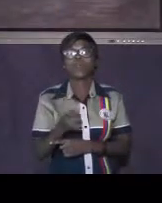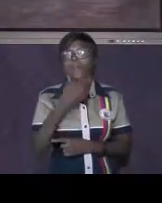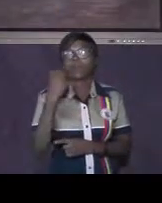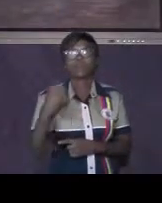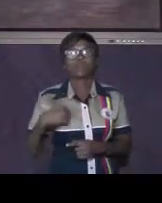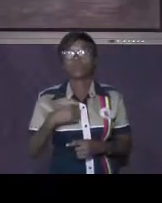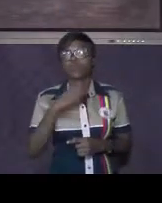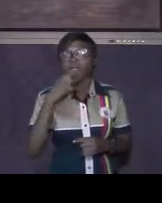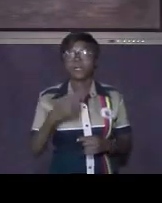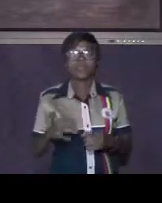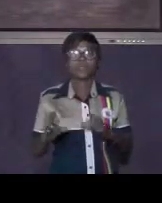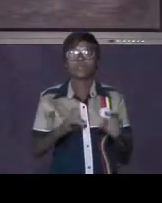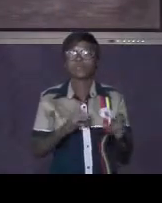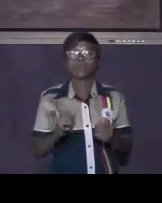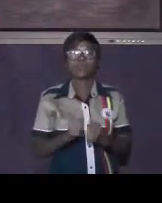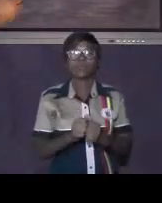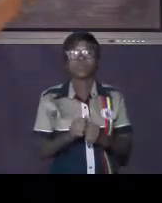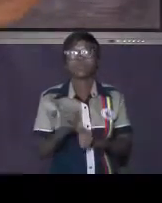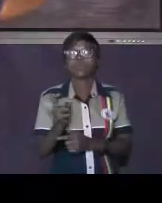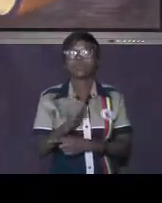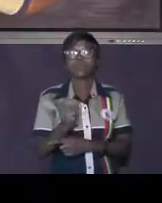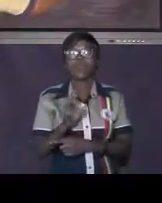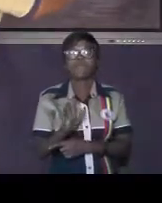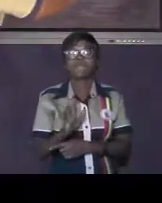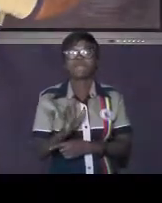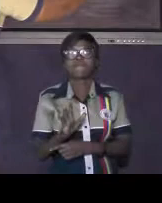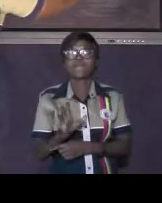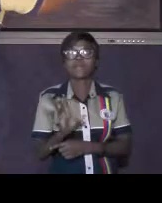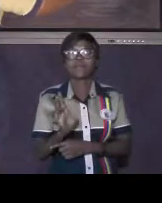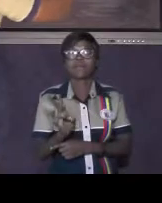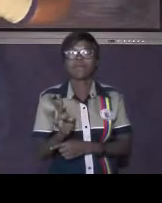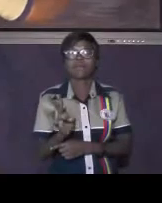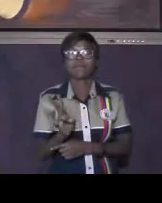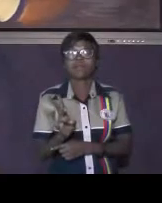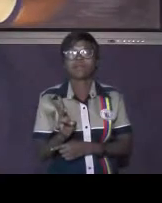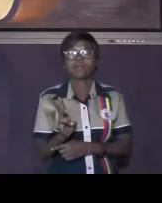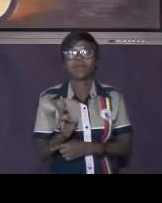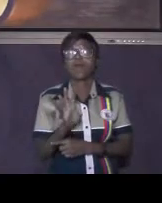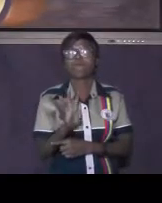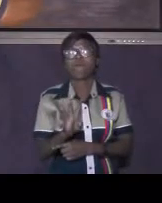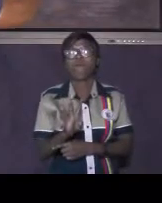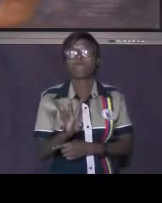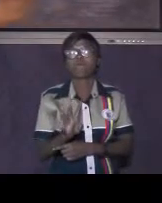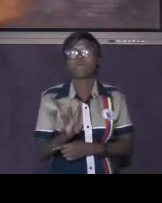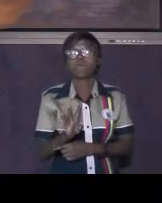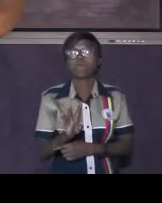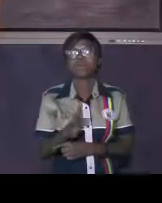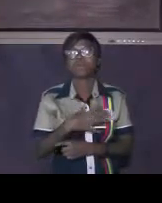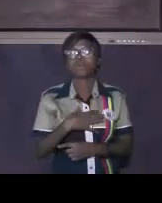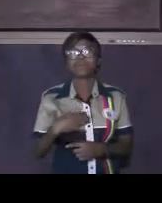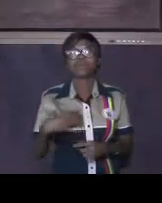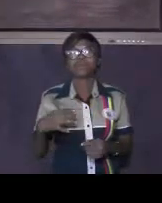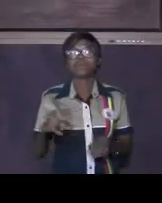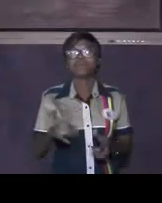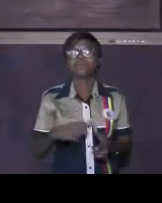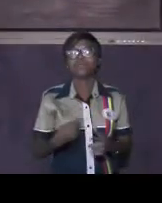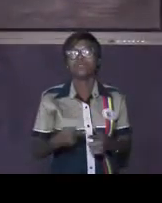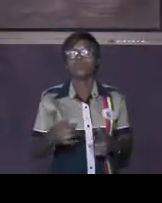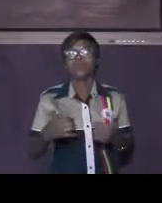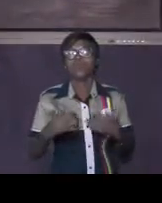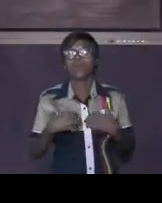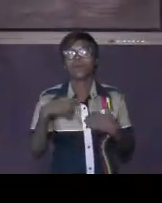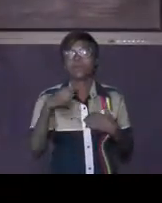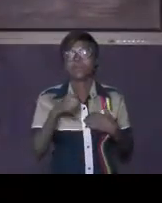the hundredth, because we are dealing with hundredth. 5, 7, 4, and then